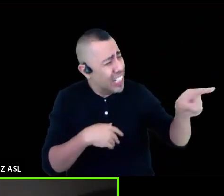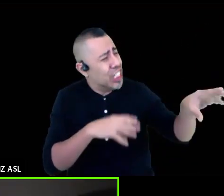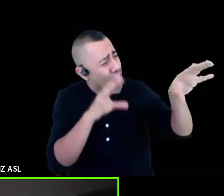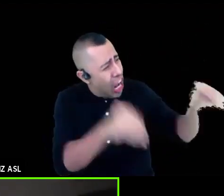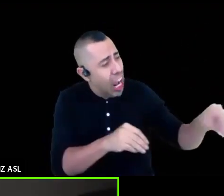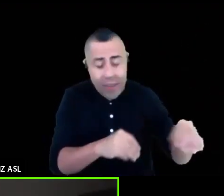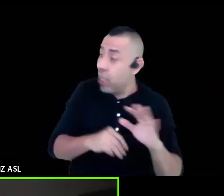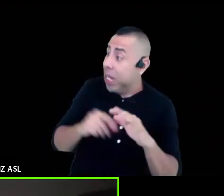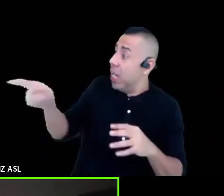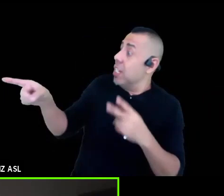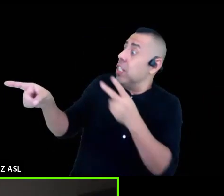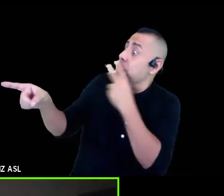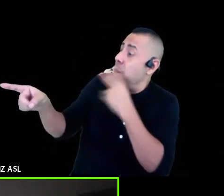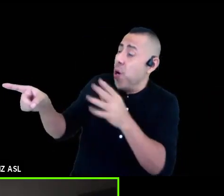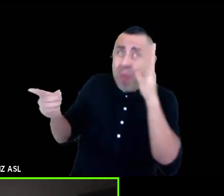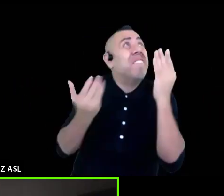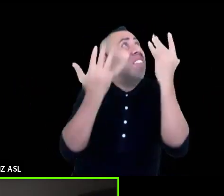fire.